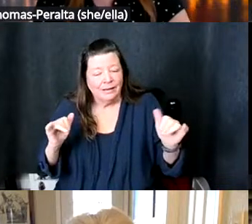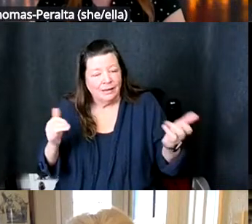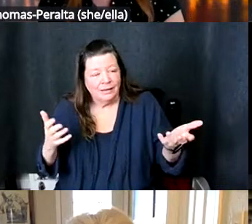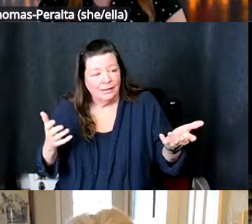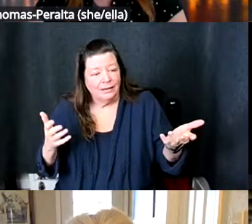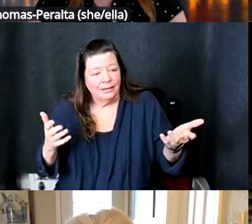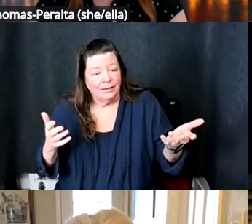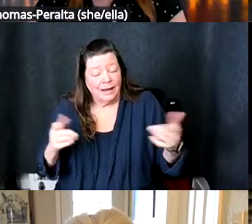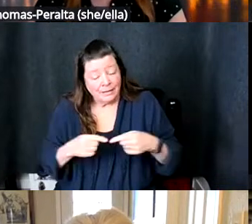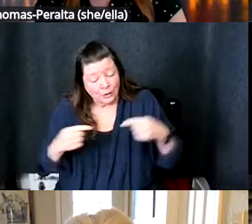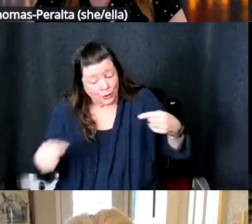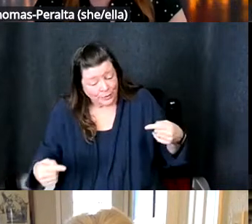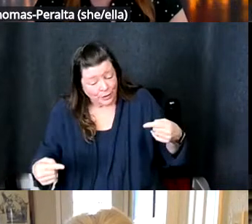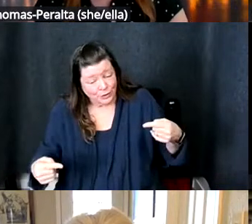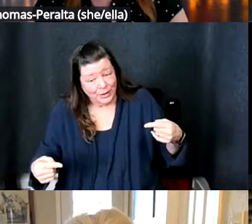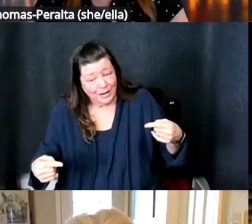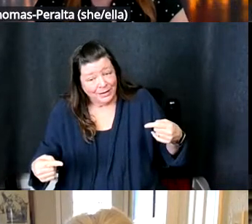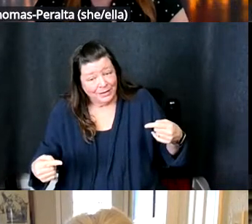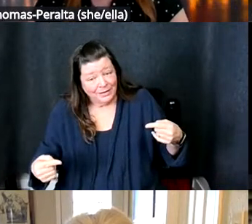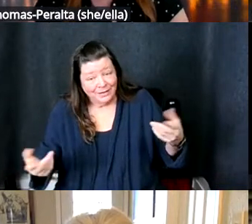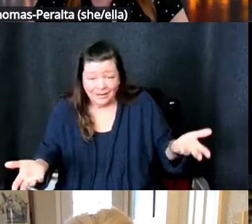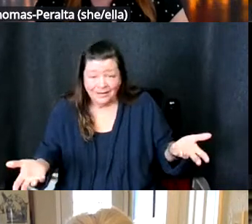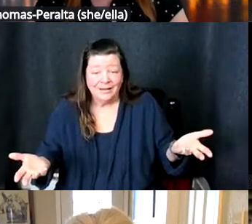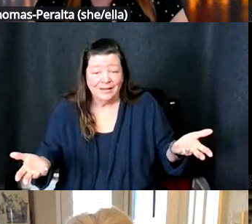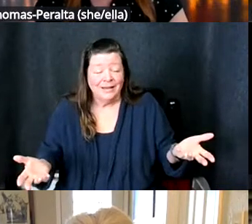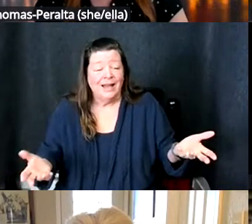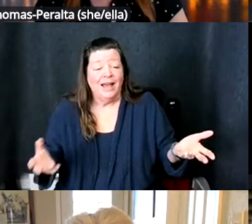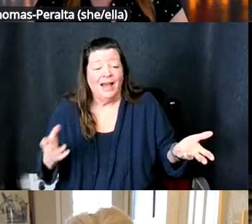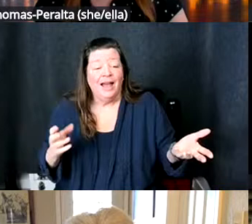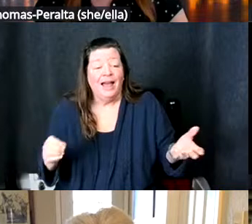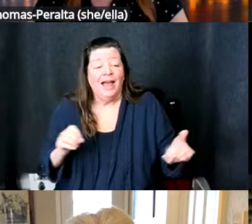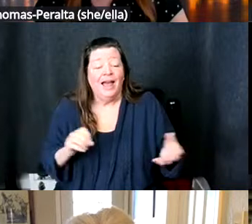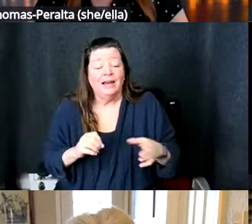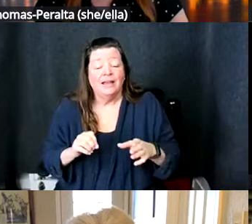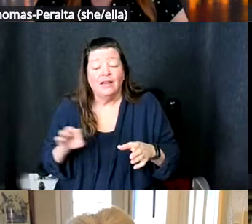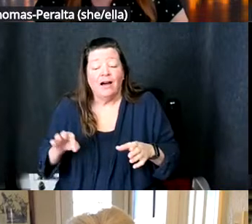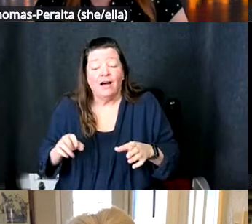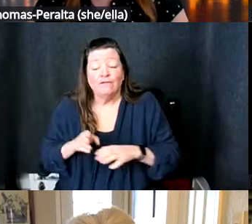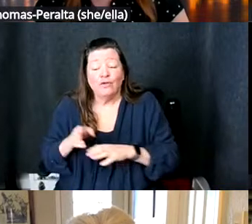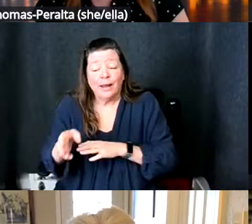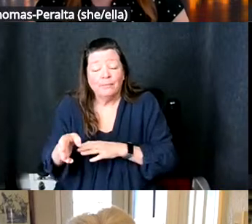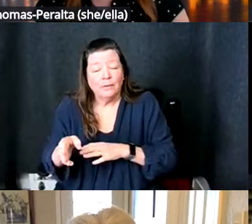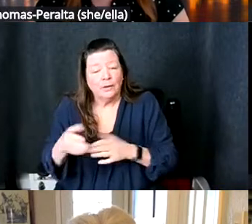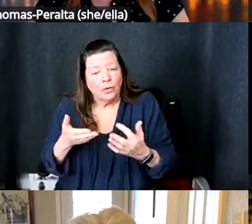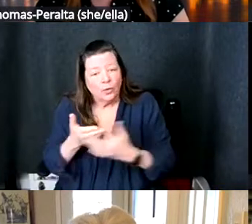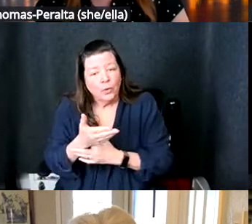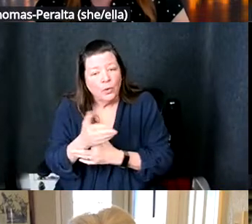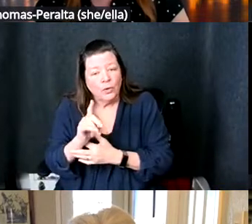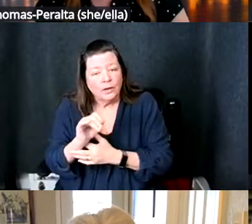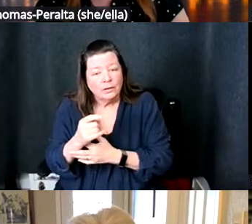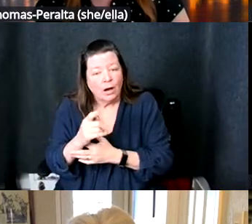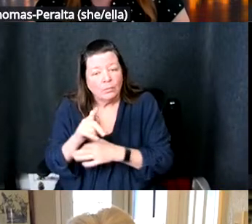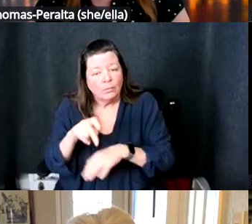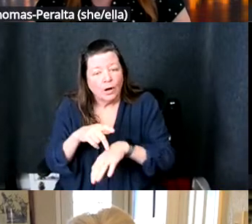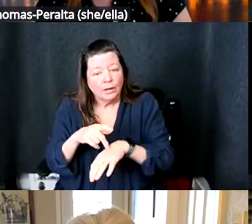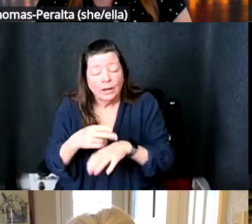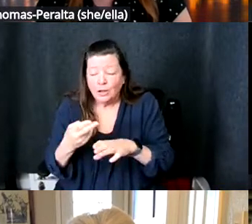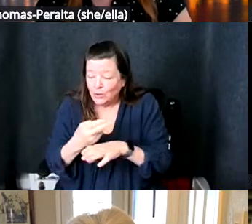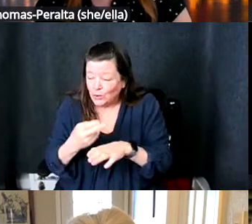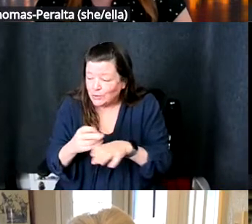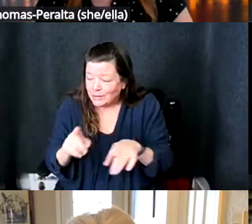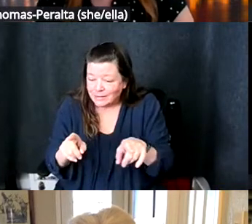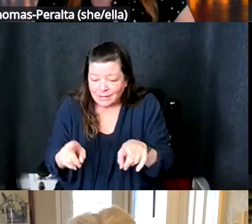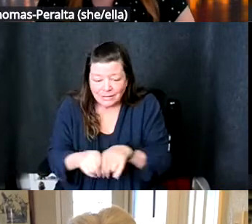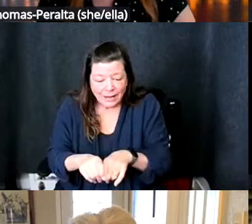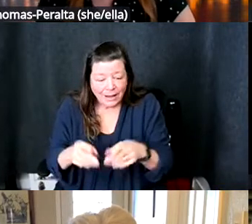across the street from the dog park, and the off-ramp goes through the dog park, actually uses the same land that the dog park is